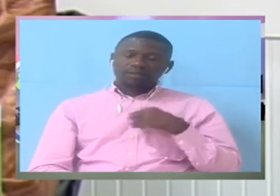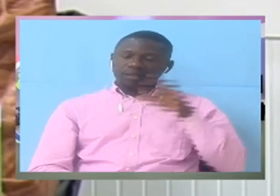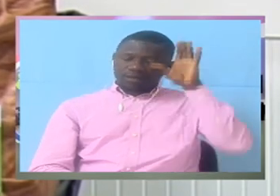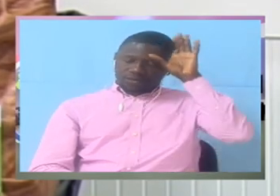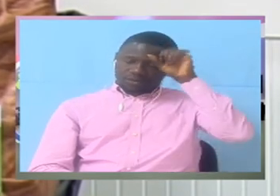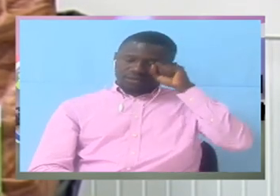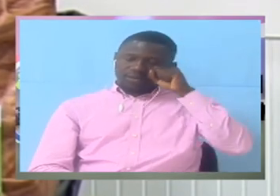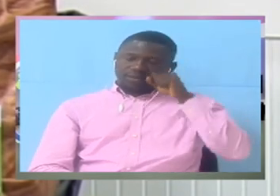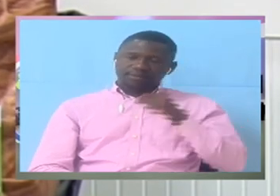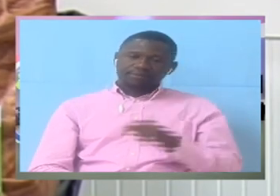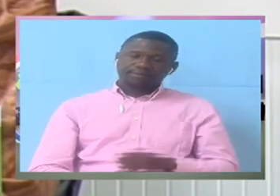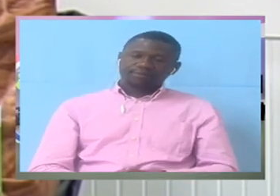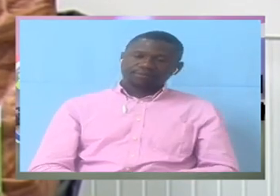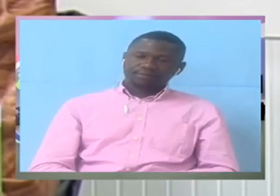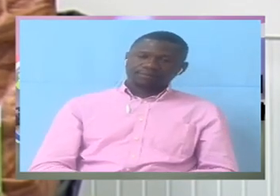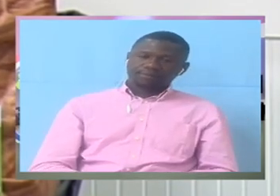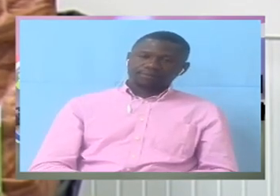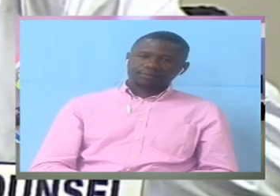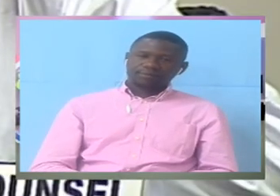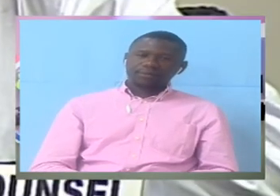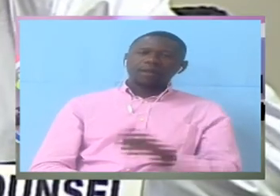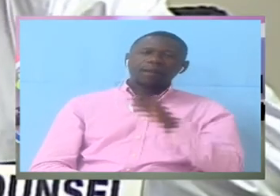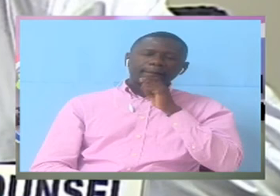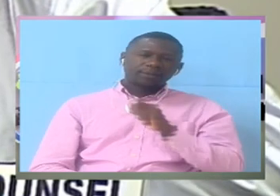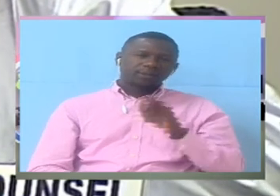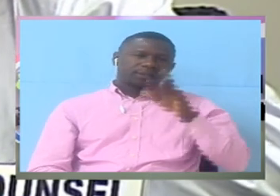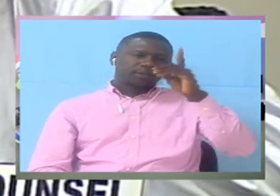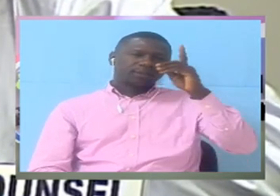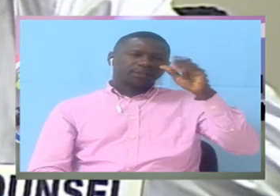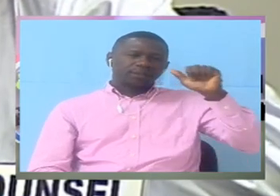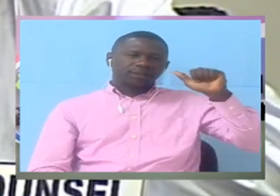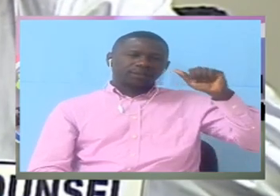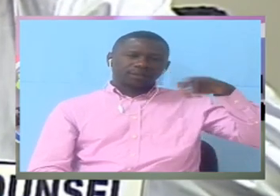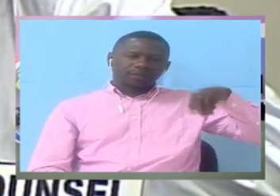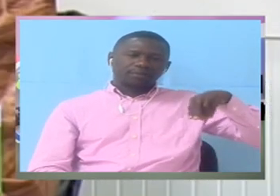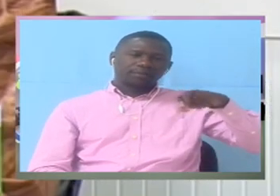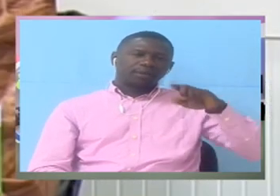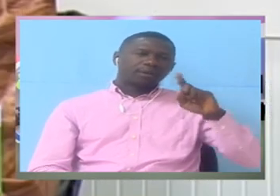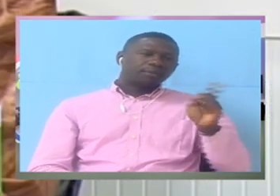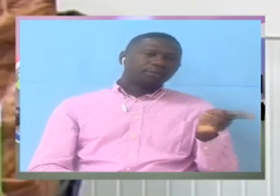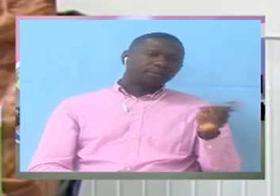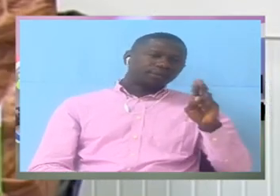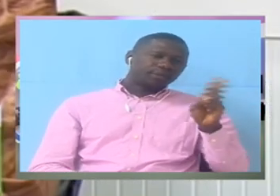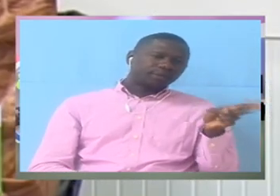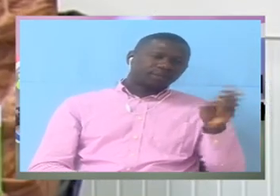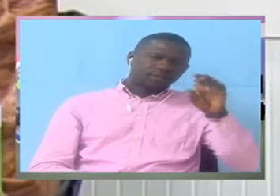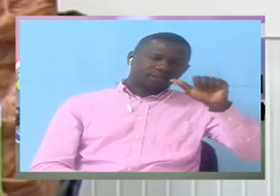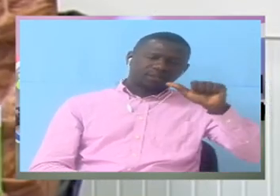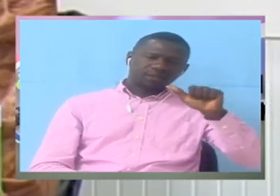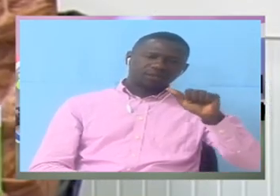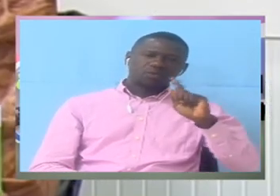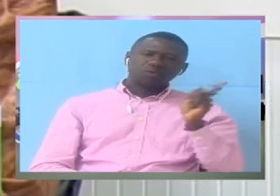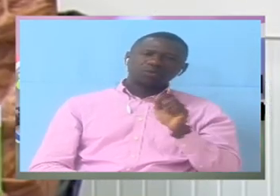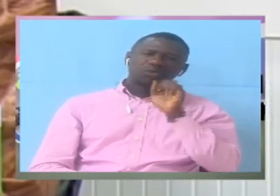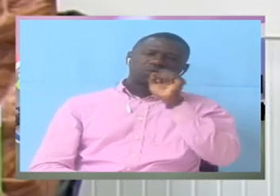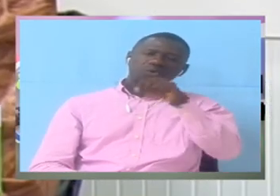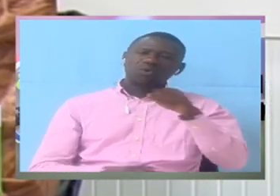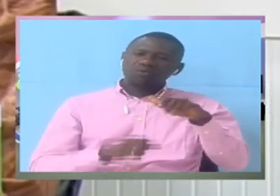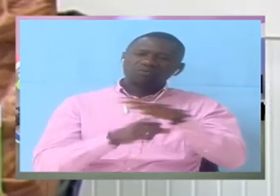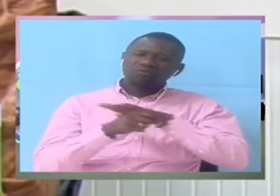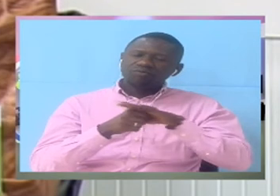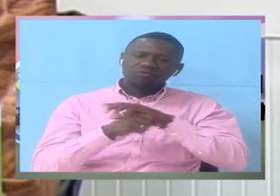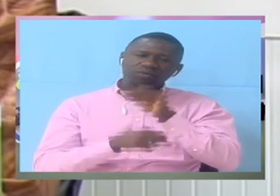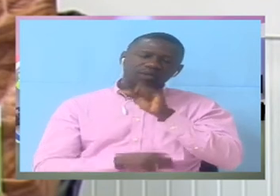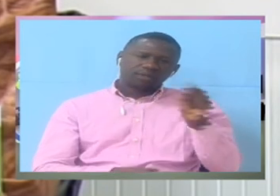I understand. Mr. Dampha, what are your full names? Sa Dampha itoni kontongo mumuniti. Itomu Omar Joof